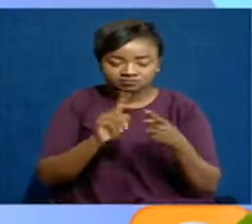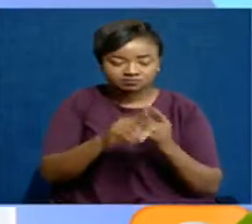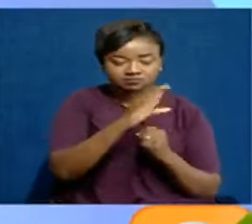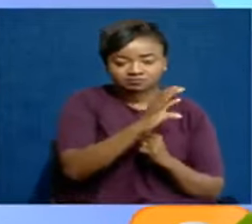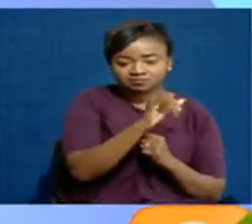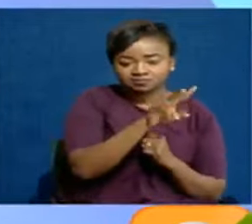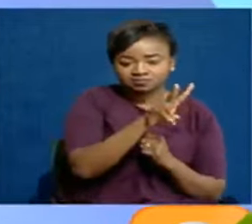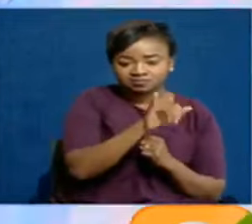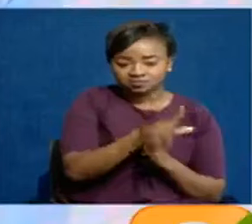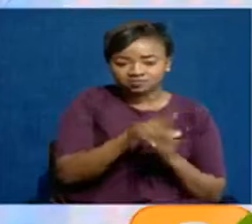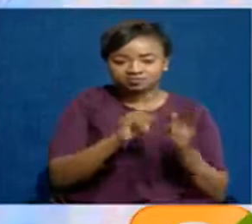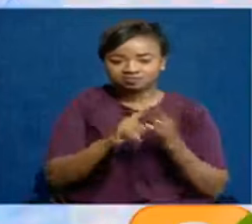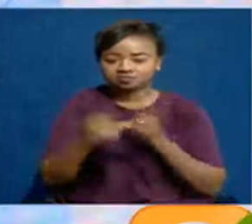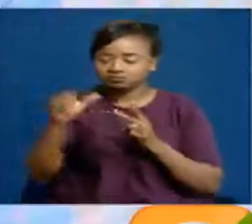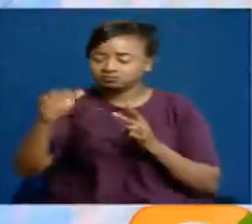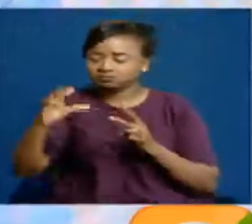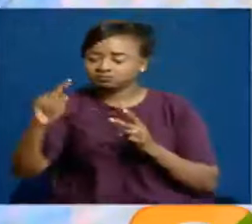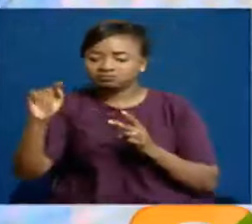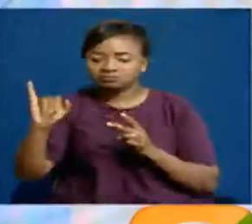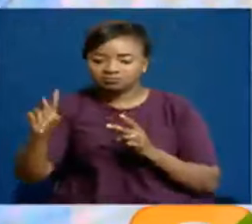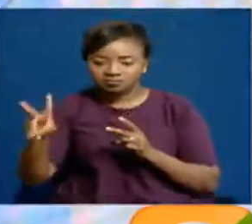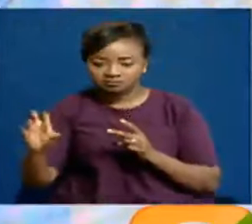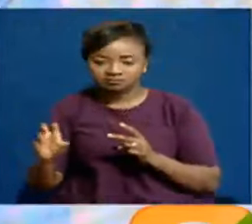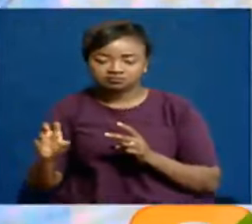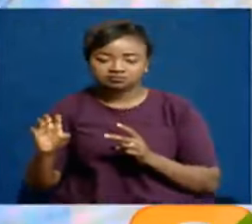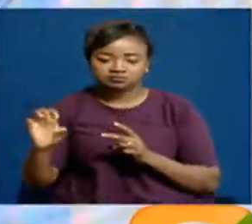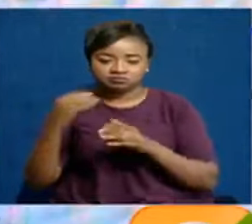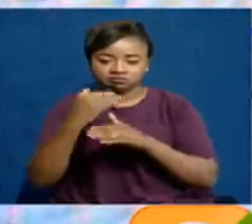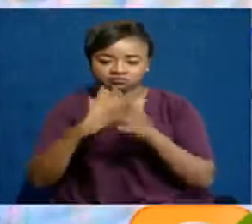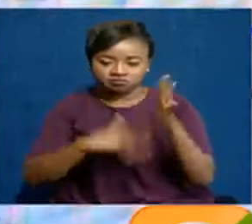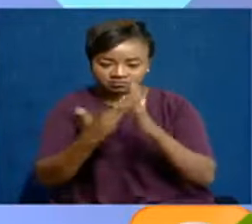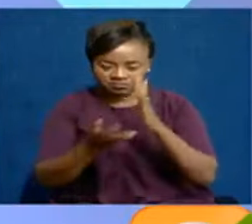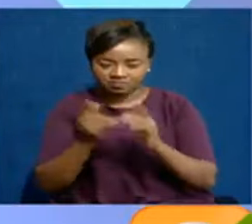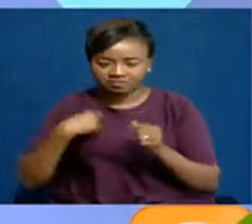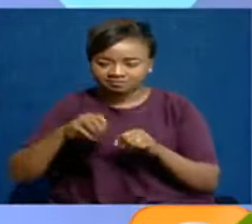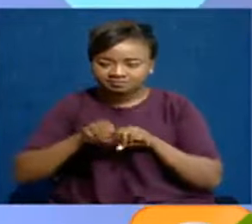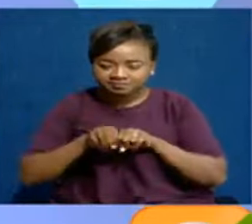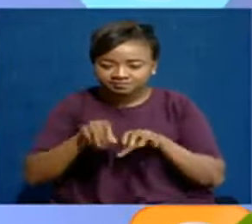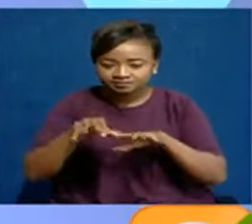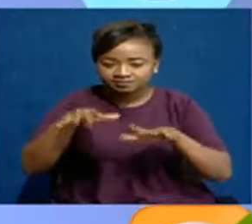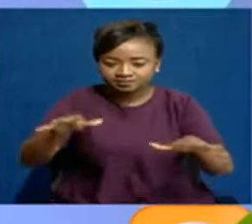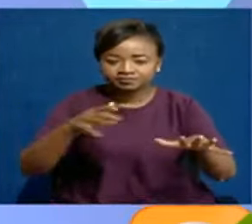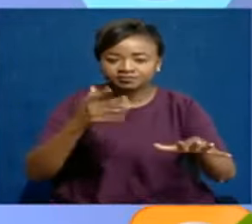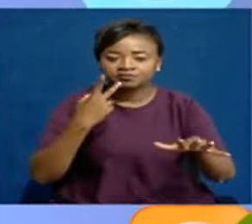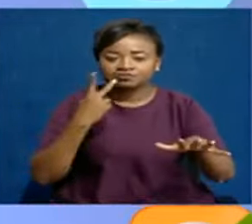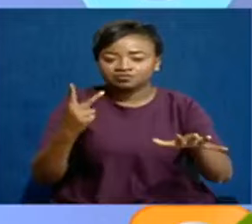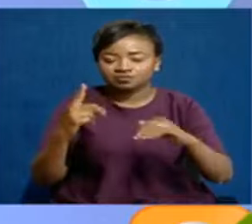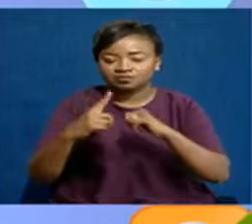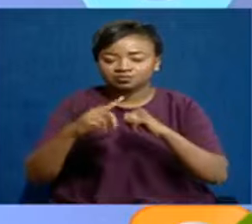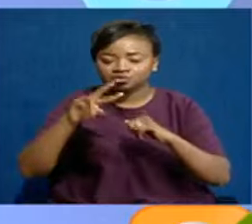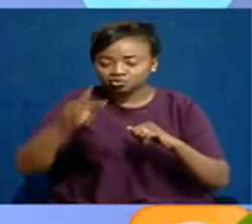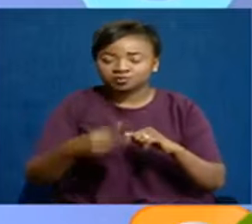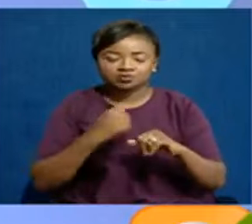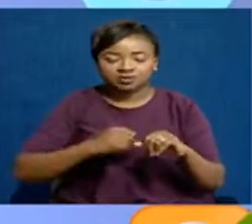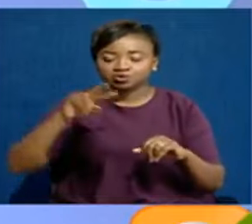build, and the active network. We've built quite a number of kilometers over the last 2 years. We now have 2,600 kilometers of